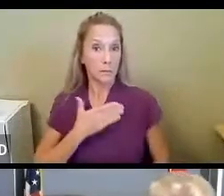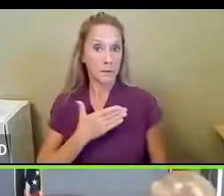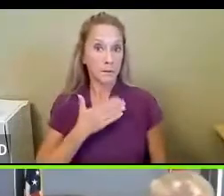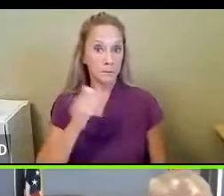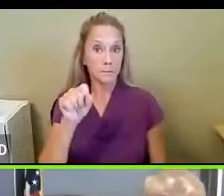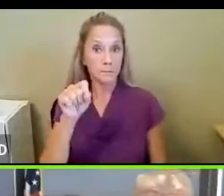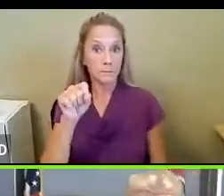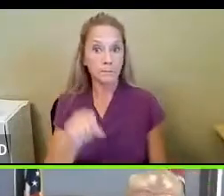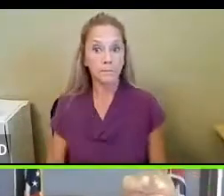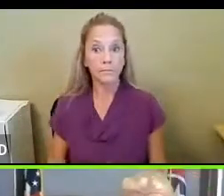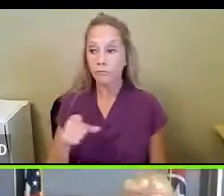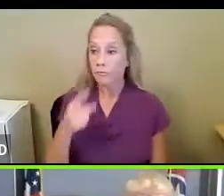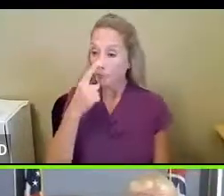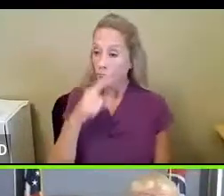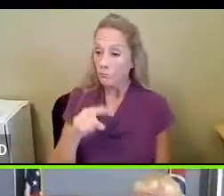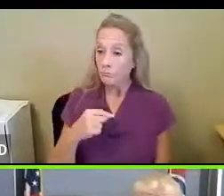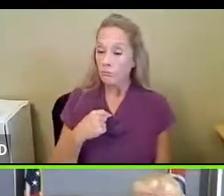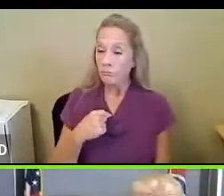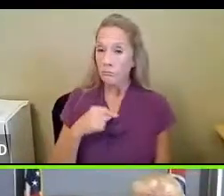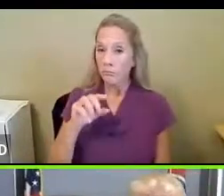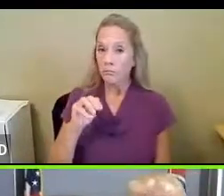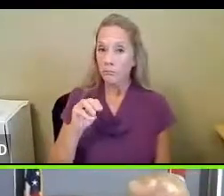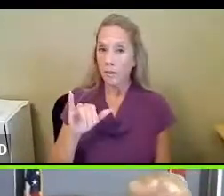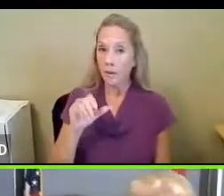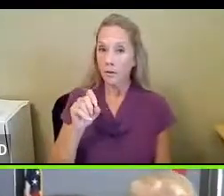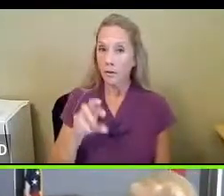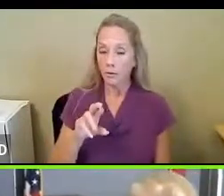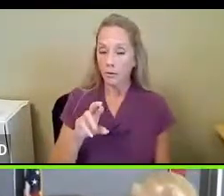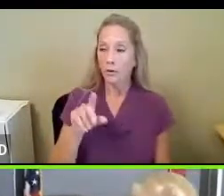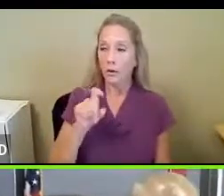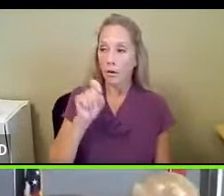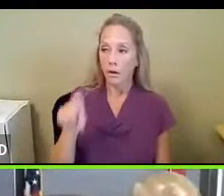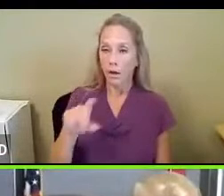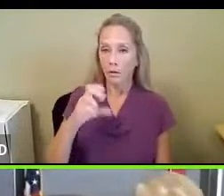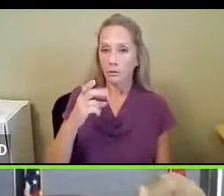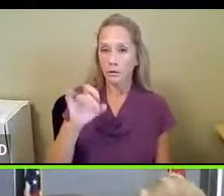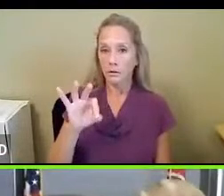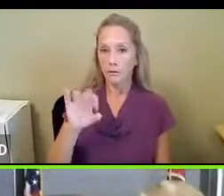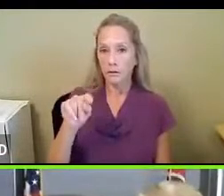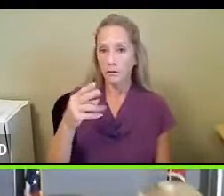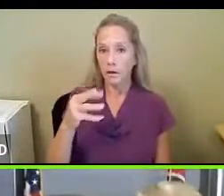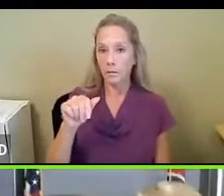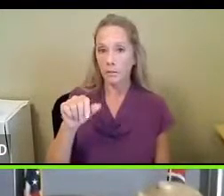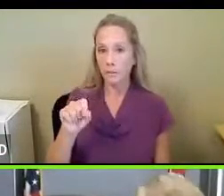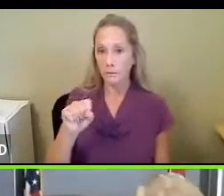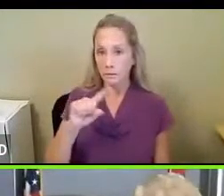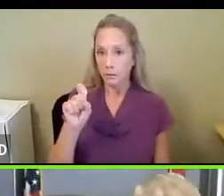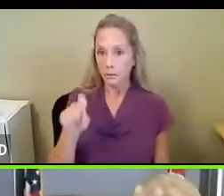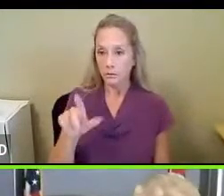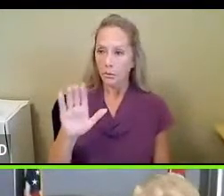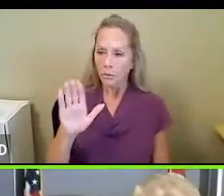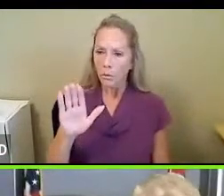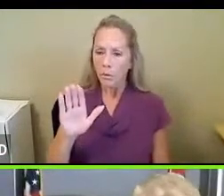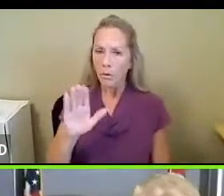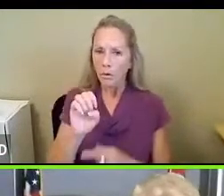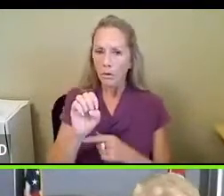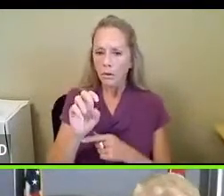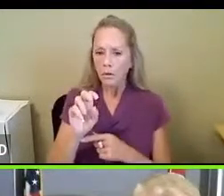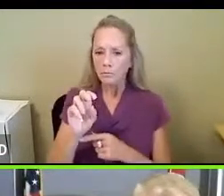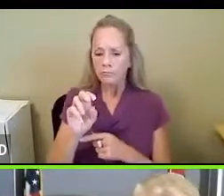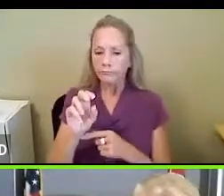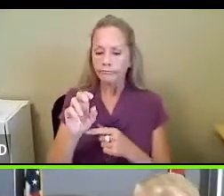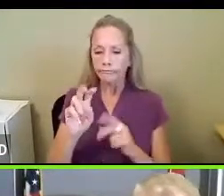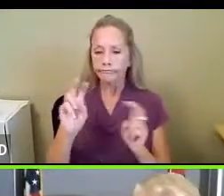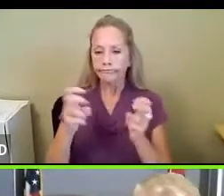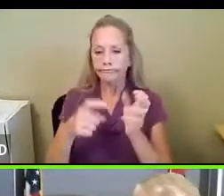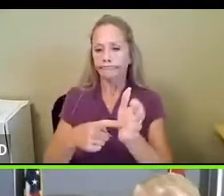If I could ask Chief Thomas a question, please. Sure. How have your enforcement efforts gone thus far,